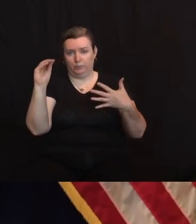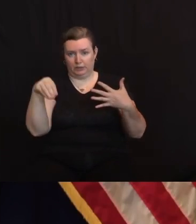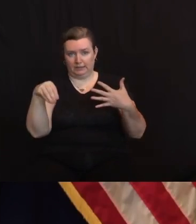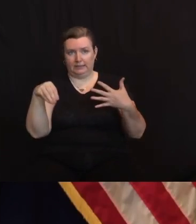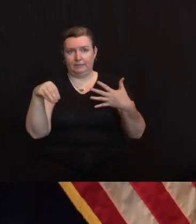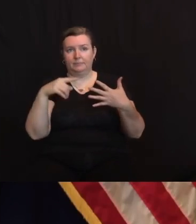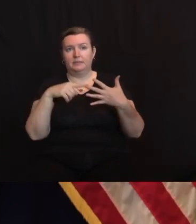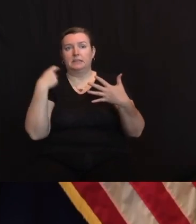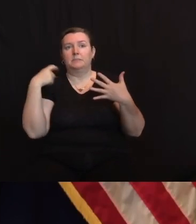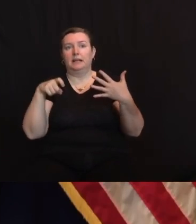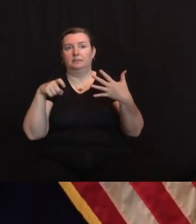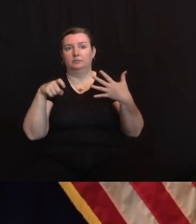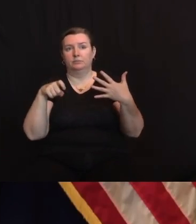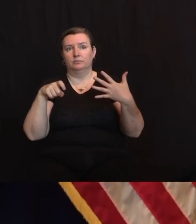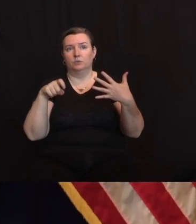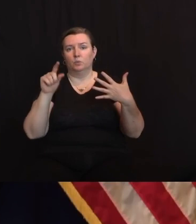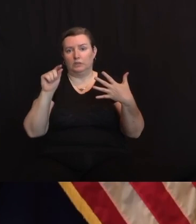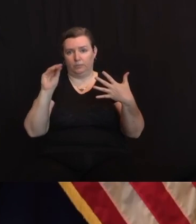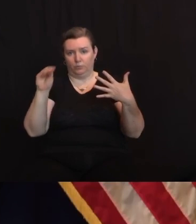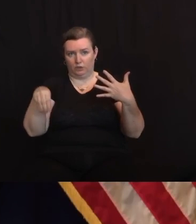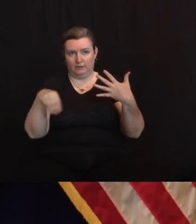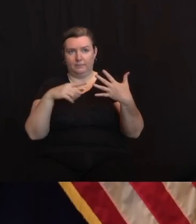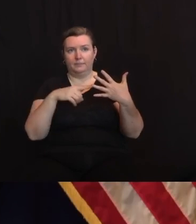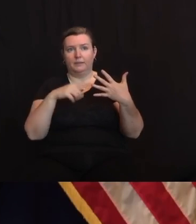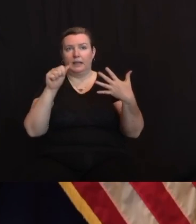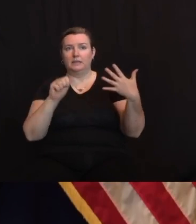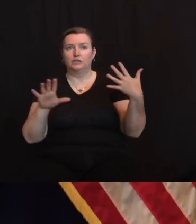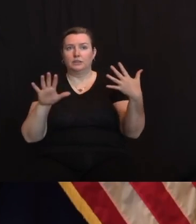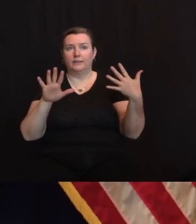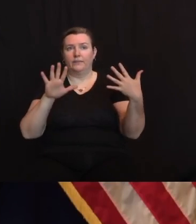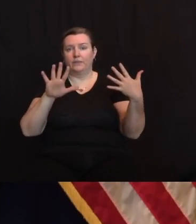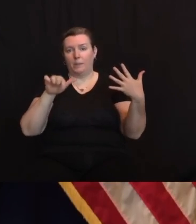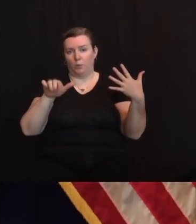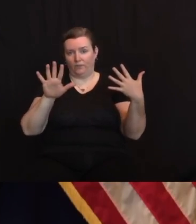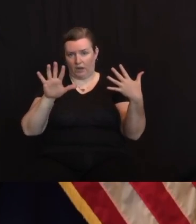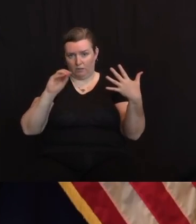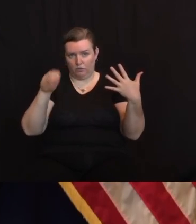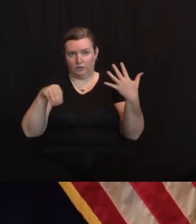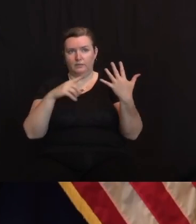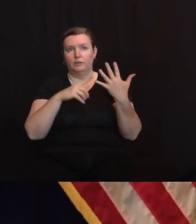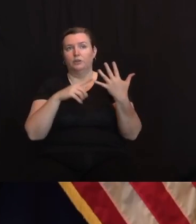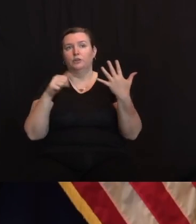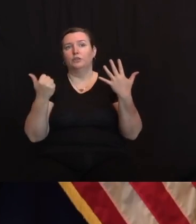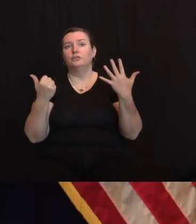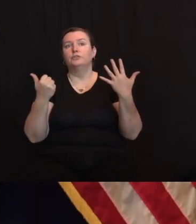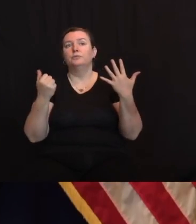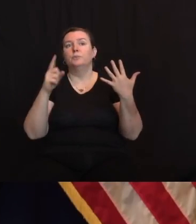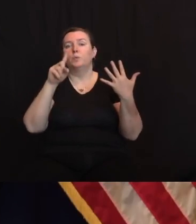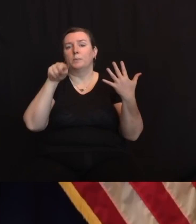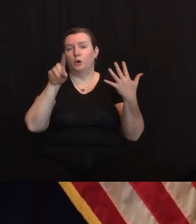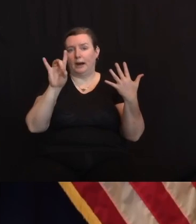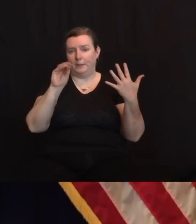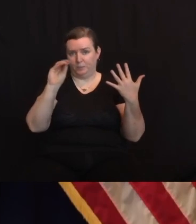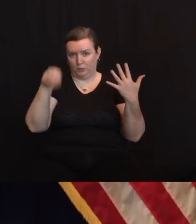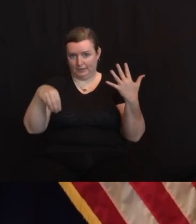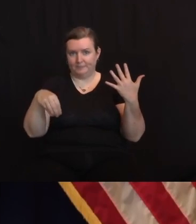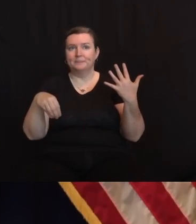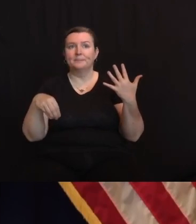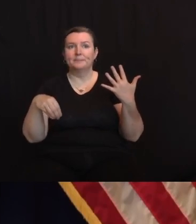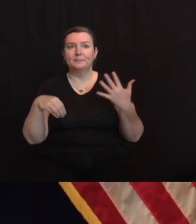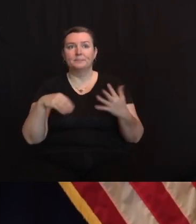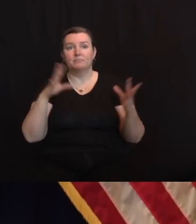Hispanic 20.2, Asian 5.5, other 1.8. Of the deaths reported